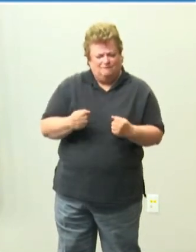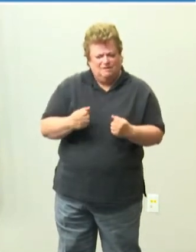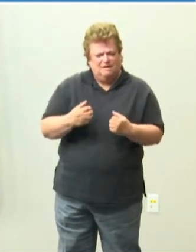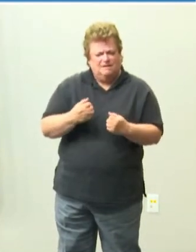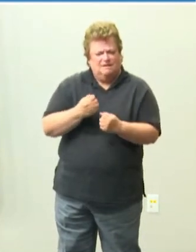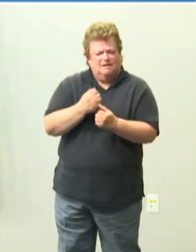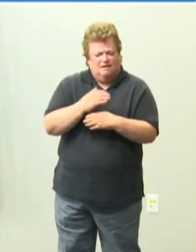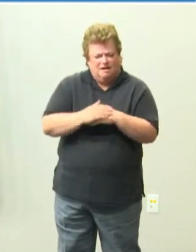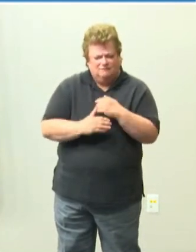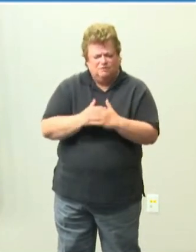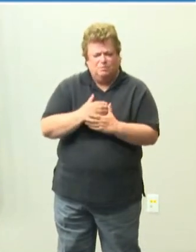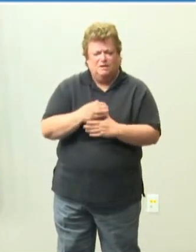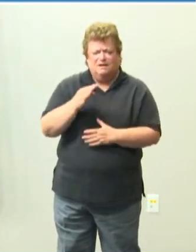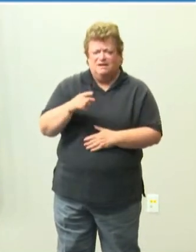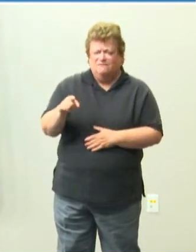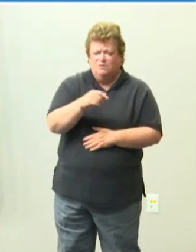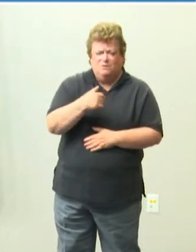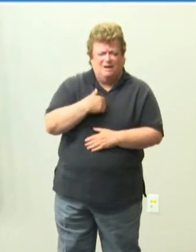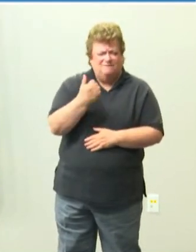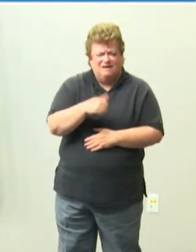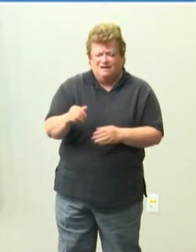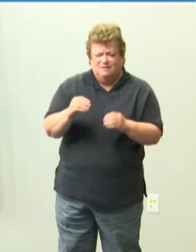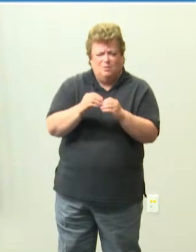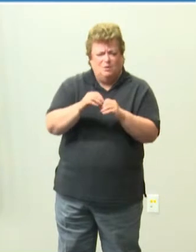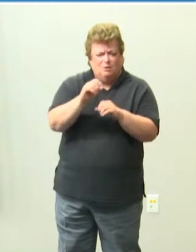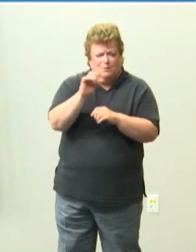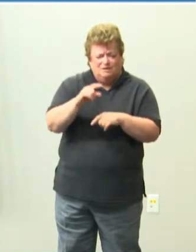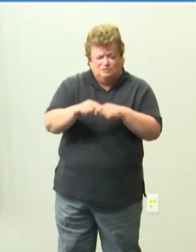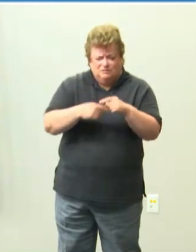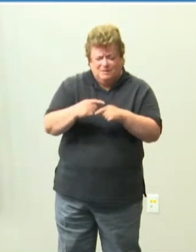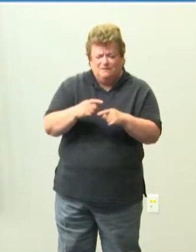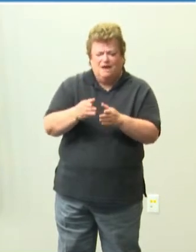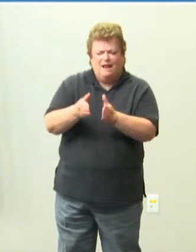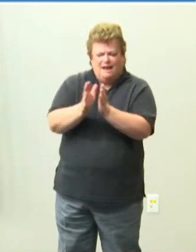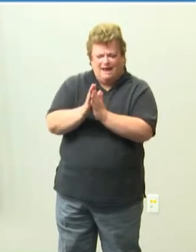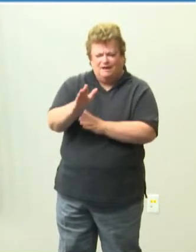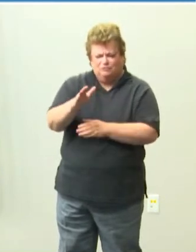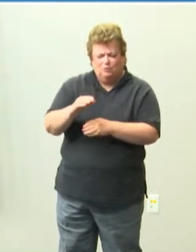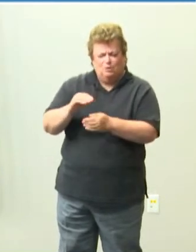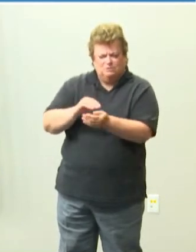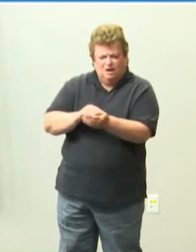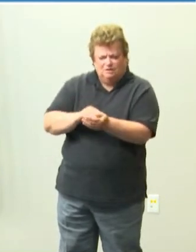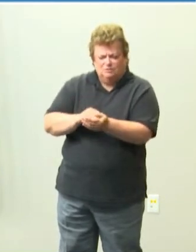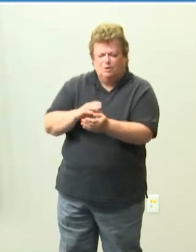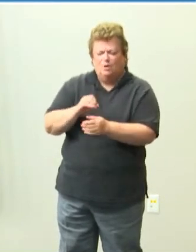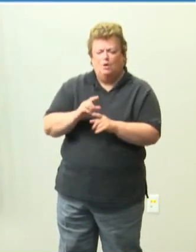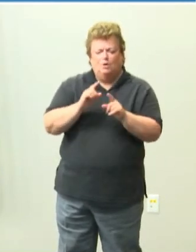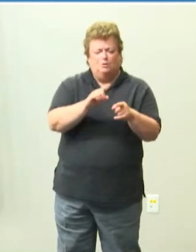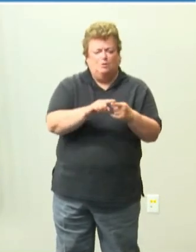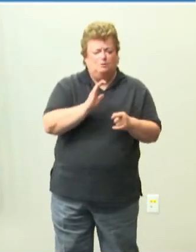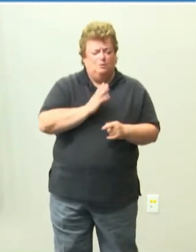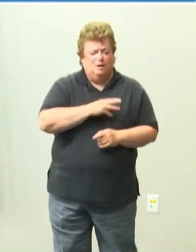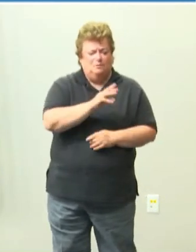vaccines, please consult your medical care provider or get the latest information available at our website,